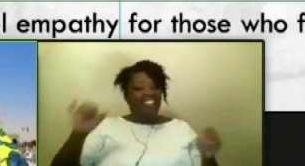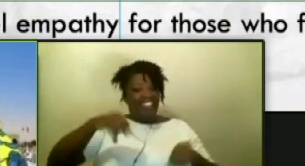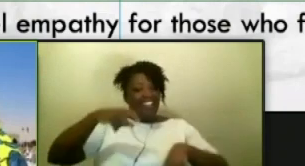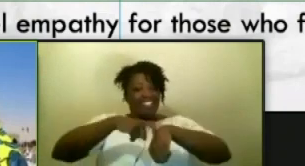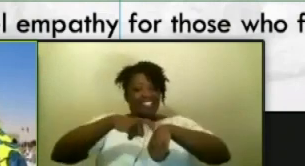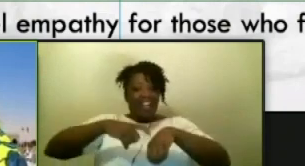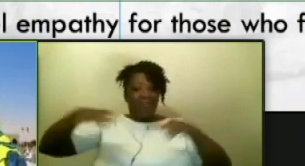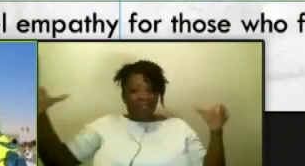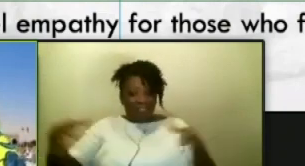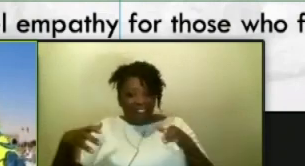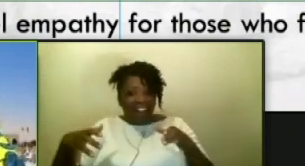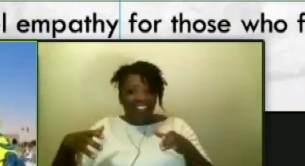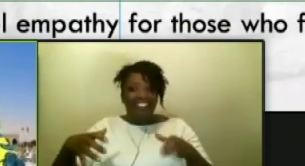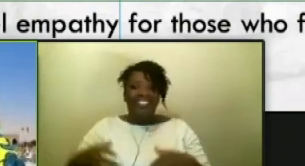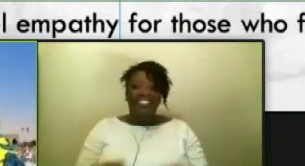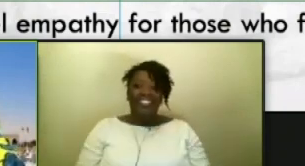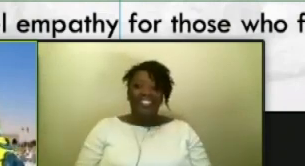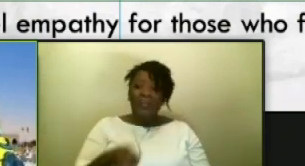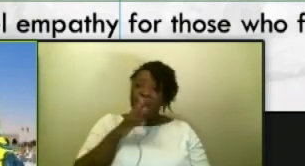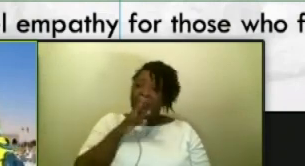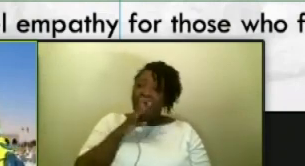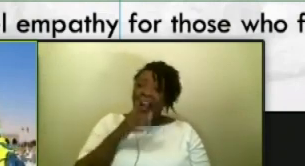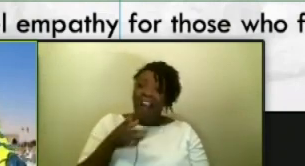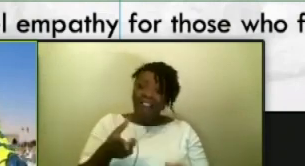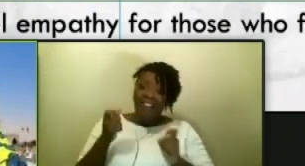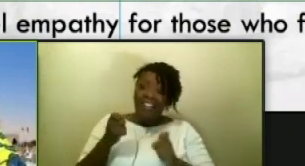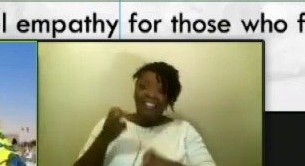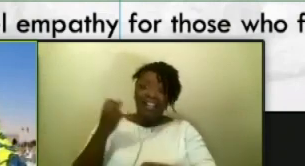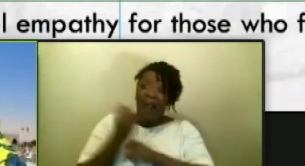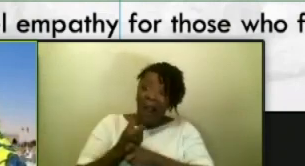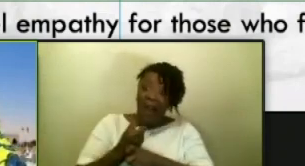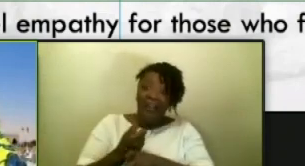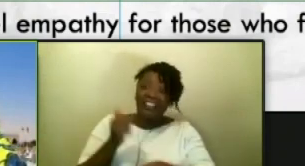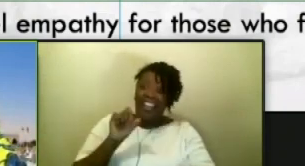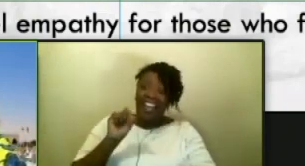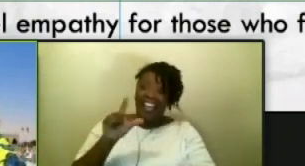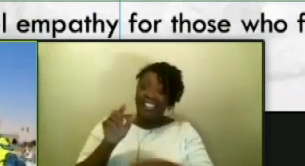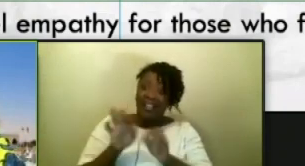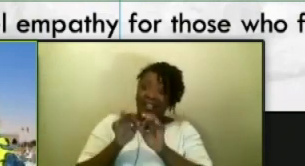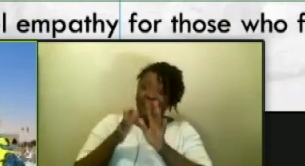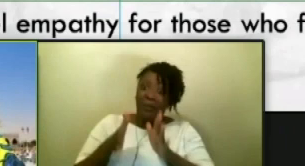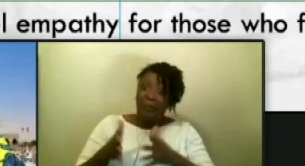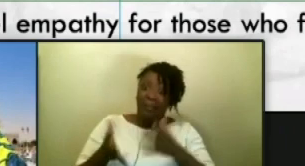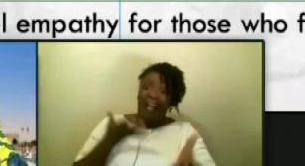So fast. I'm sure that our ASL interpreter is running around behind us.